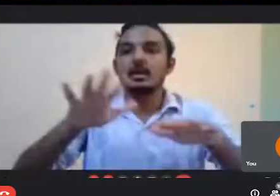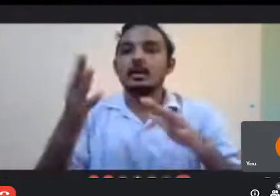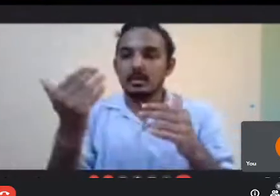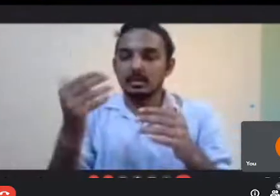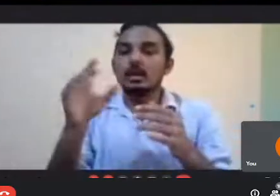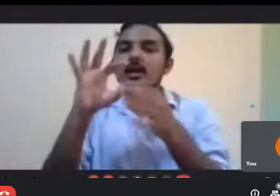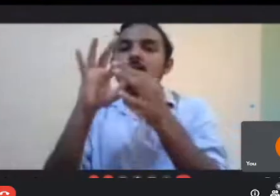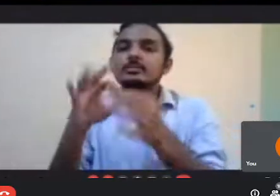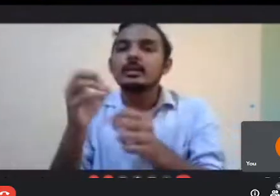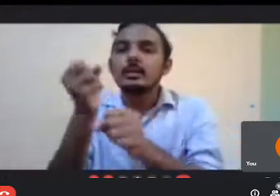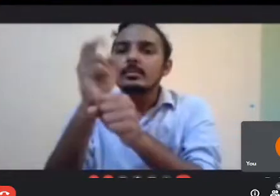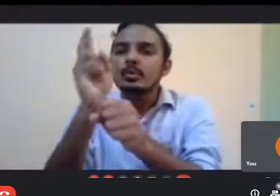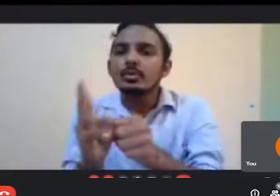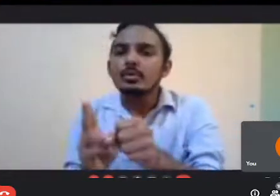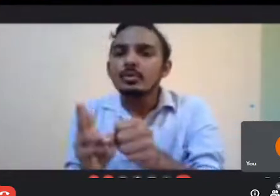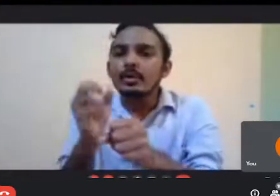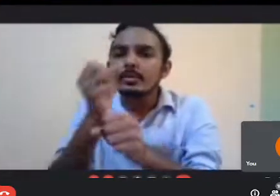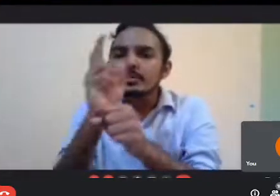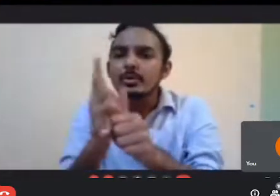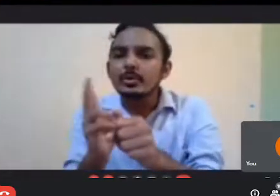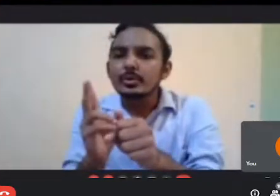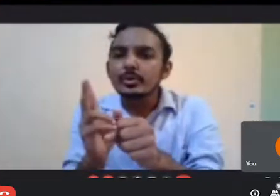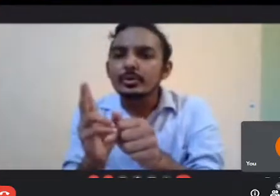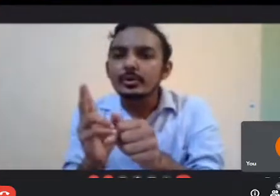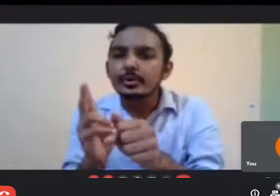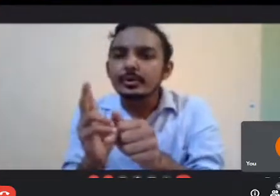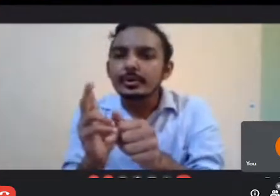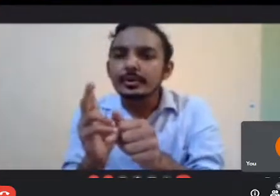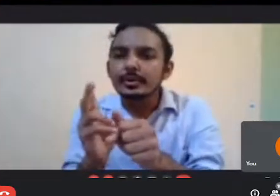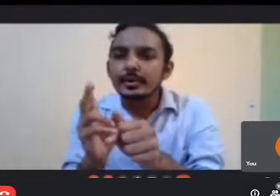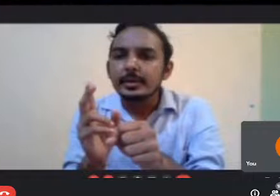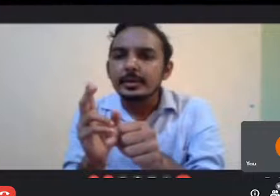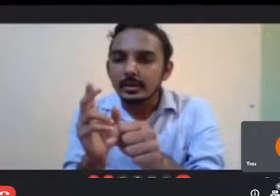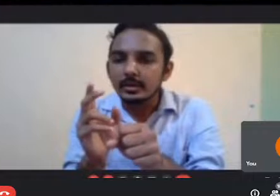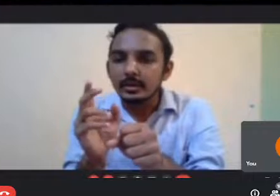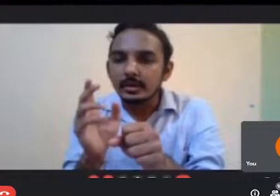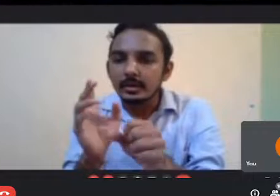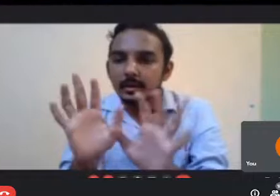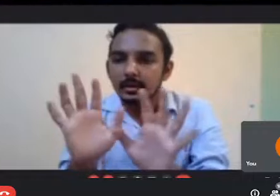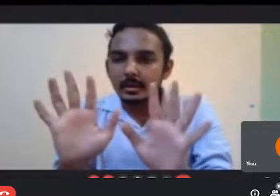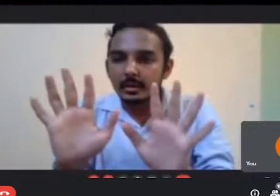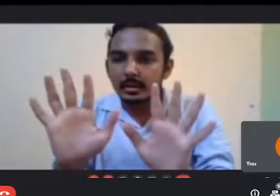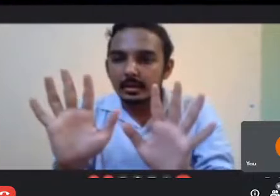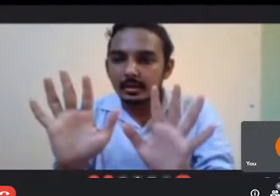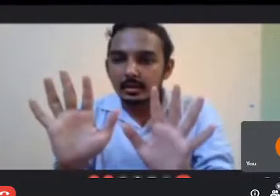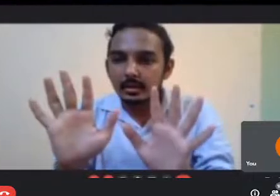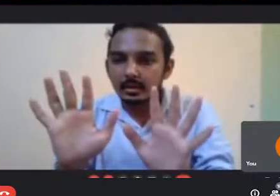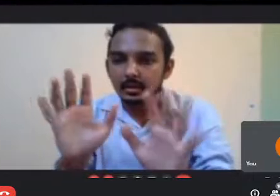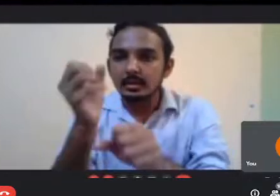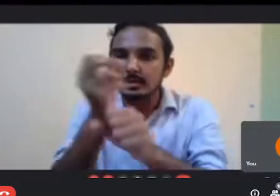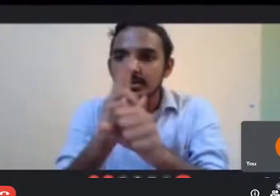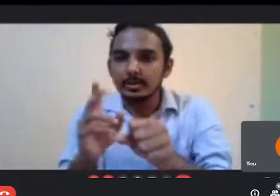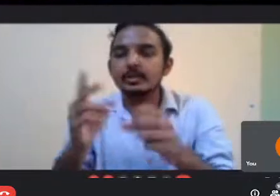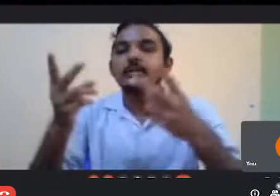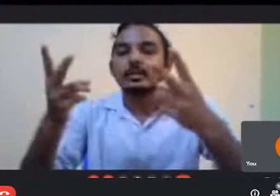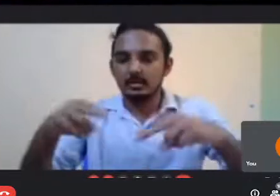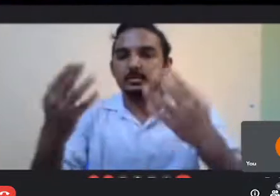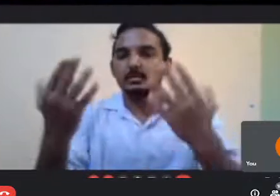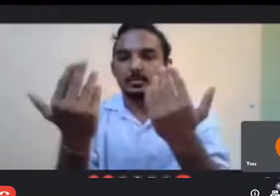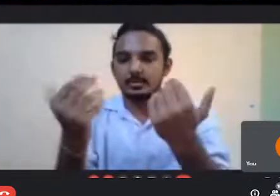Ma'am, just to confirm your question, are you talking about an English word and the ISL translation of that word? Yes. A dictionary that